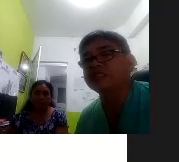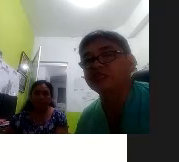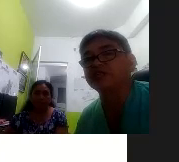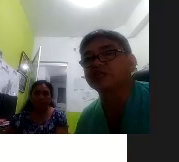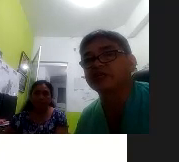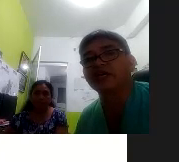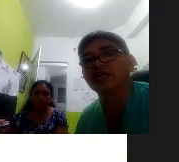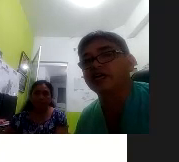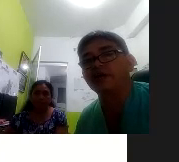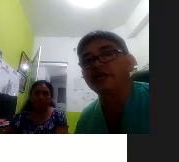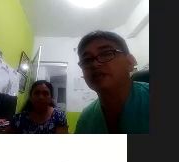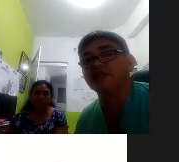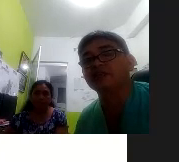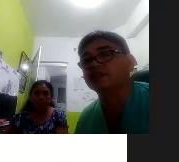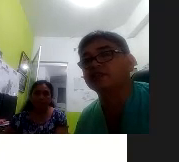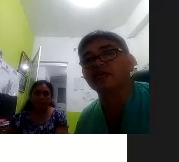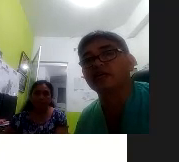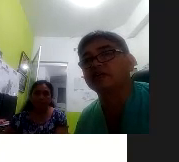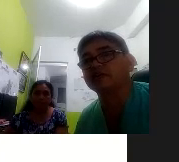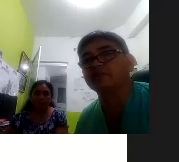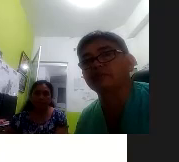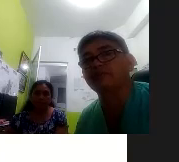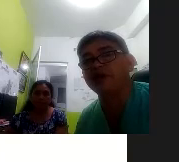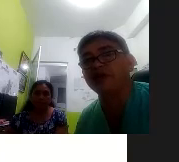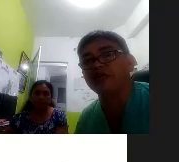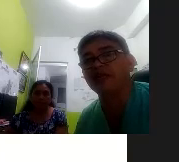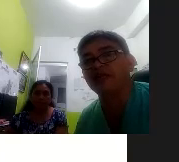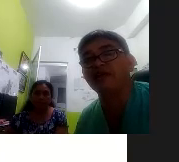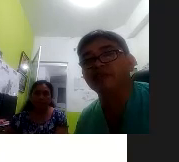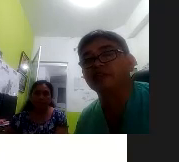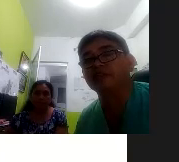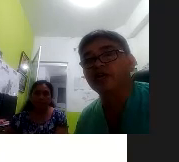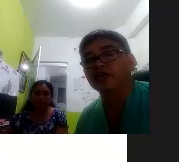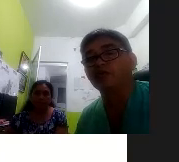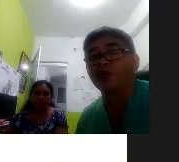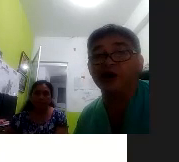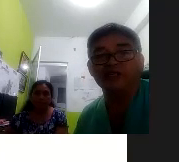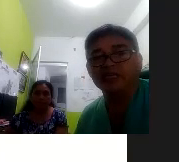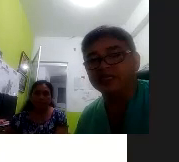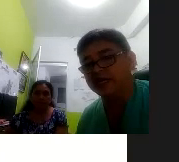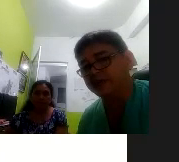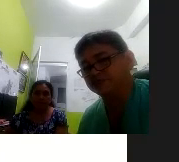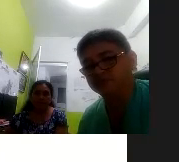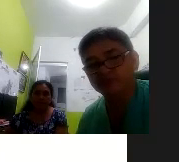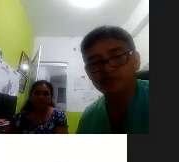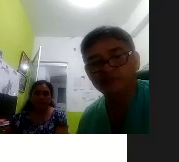for research, I mean, it's very limited compared than